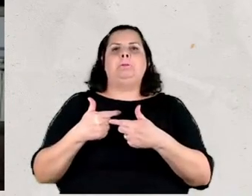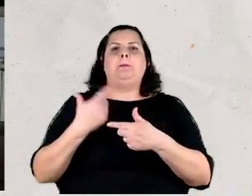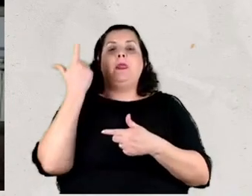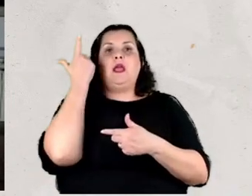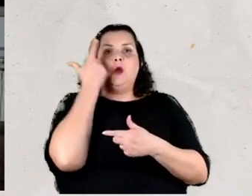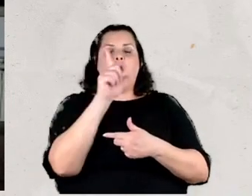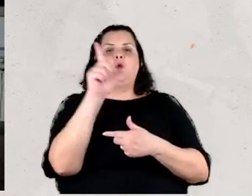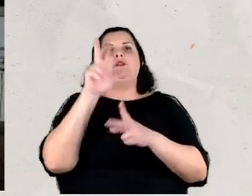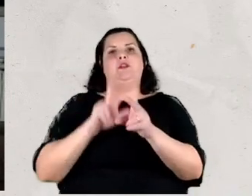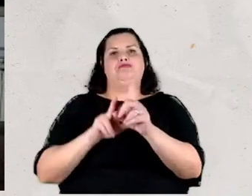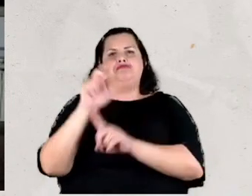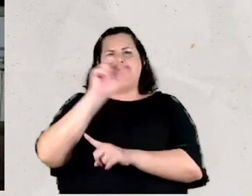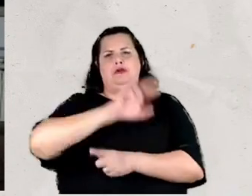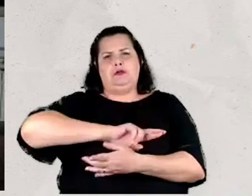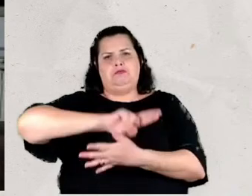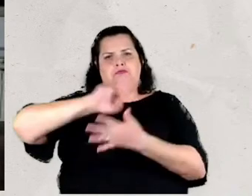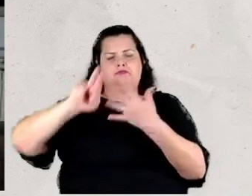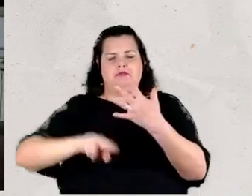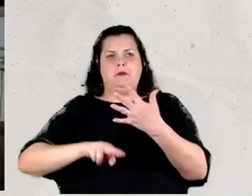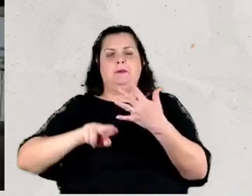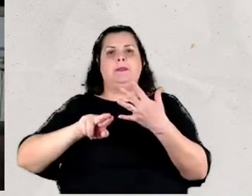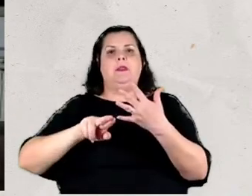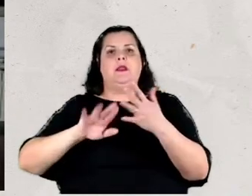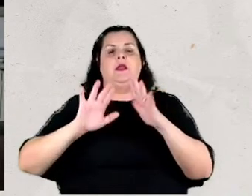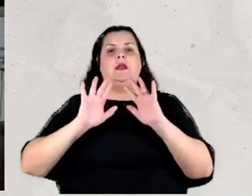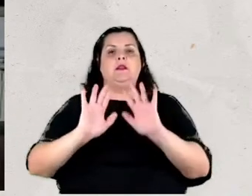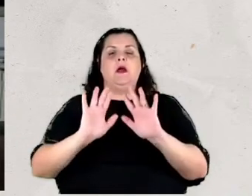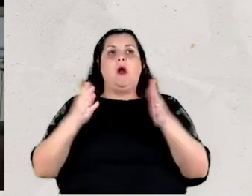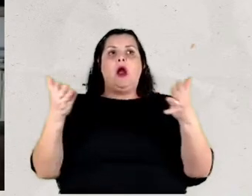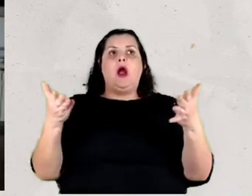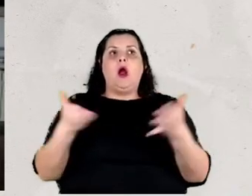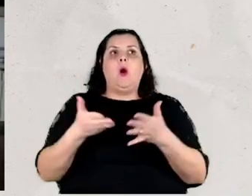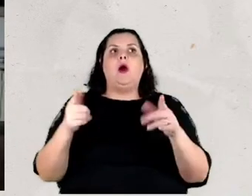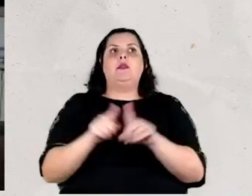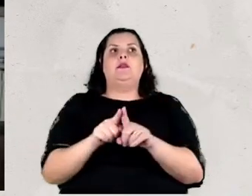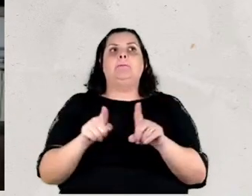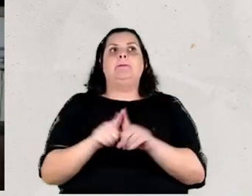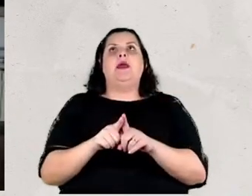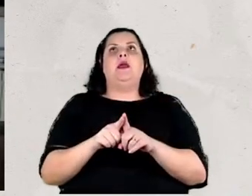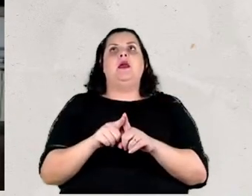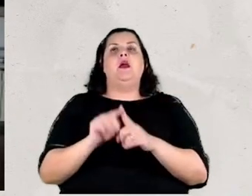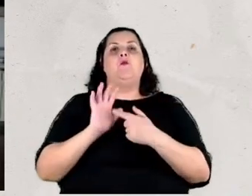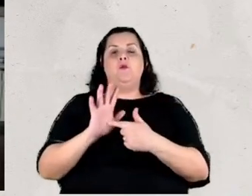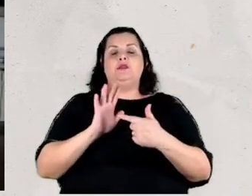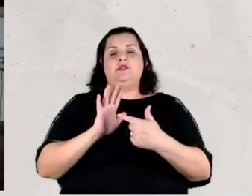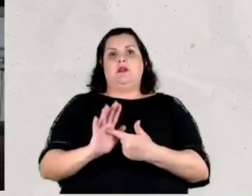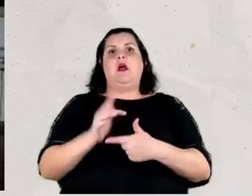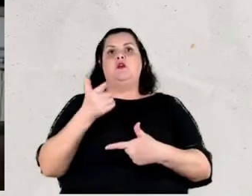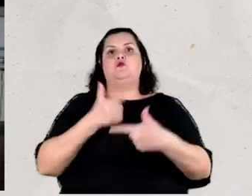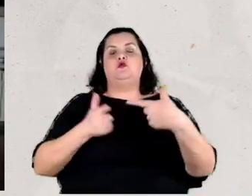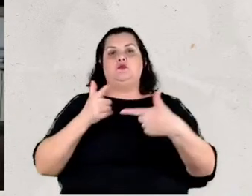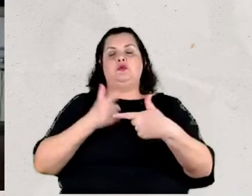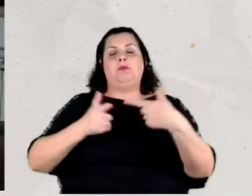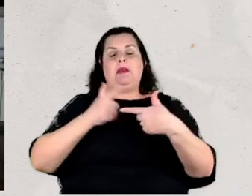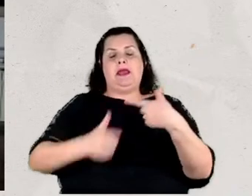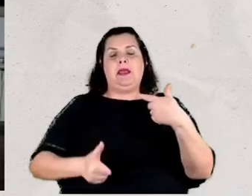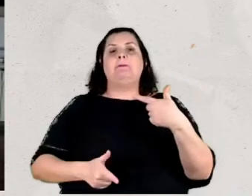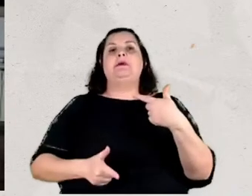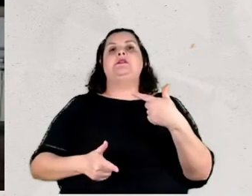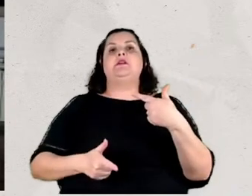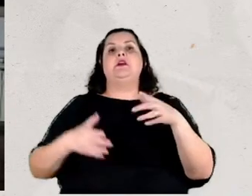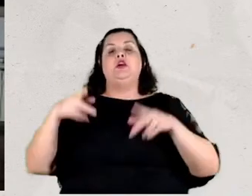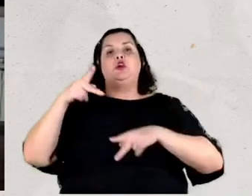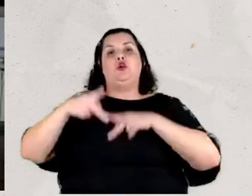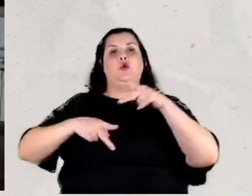the rise of anti-Zionism, the growing disunity within the Jewish people, and looking